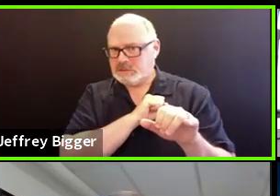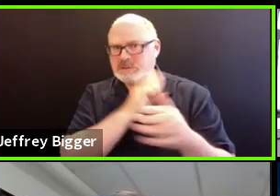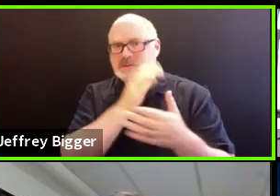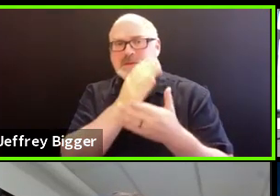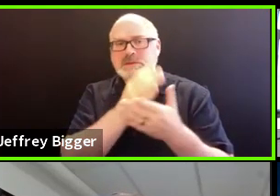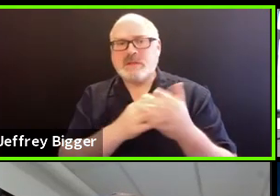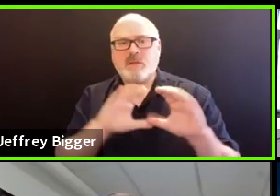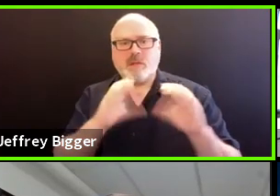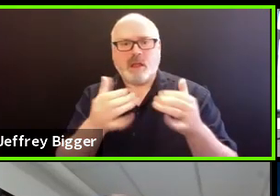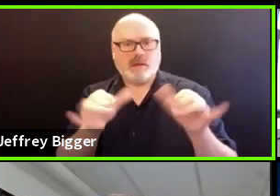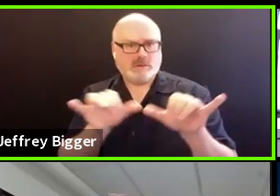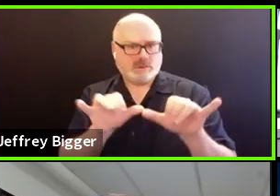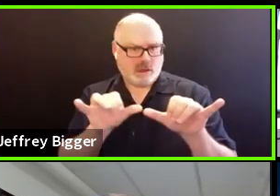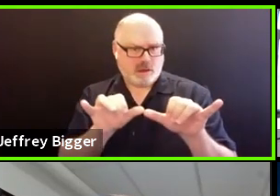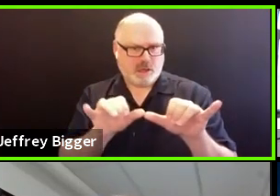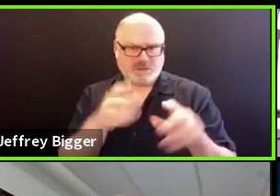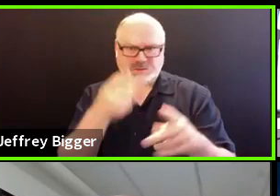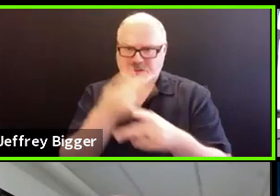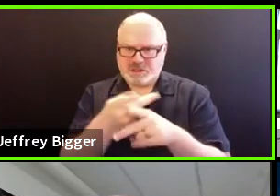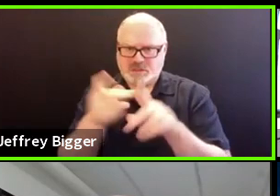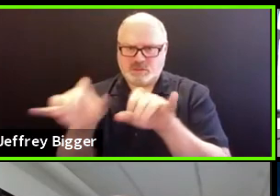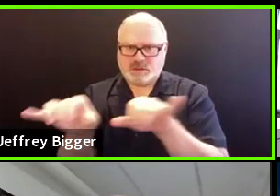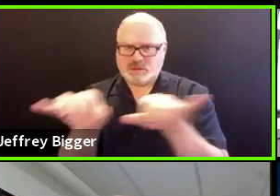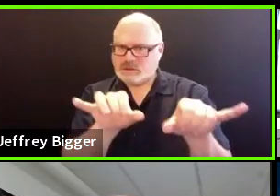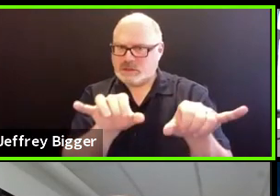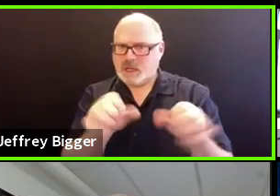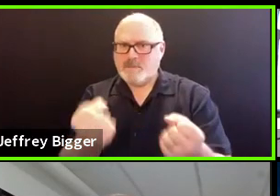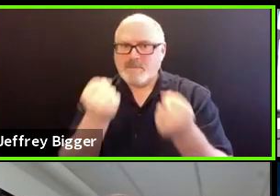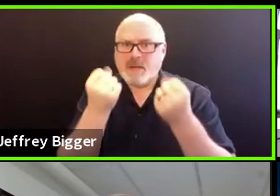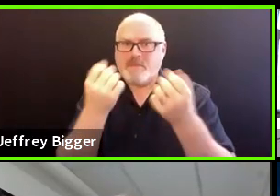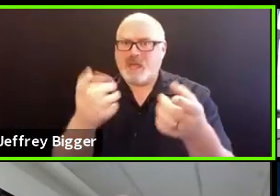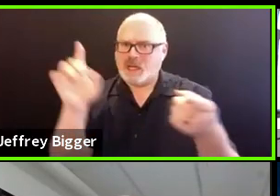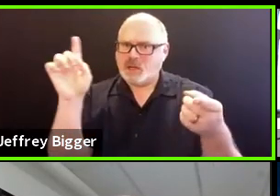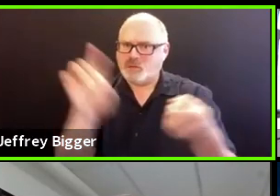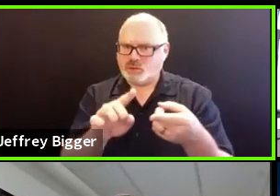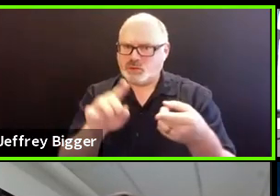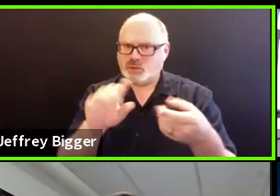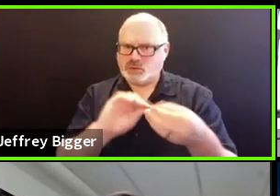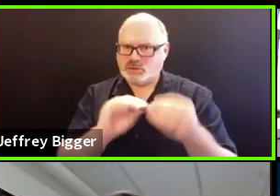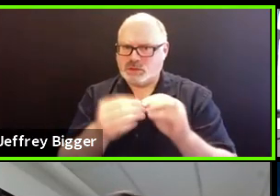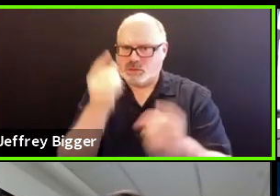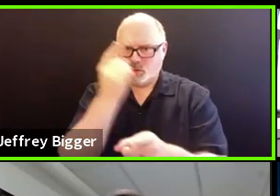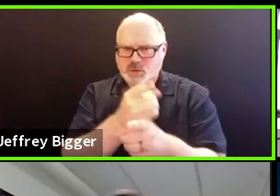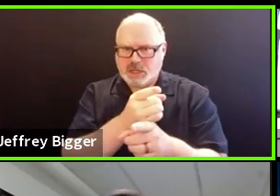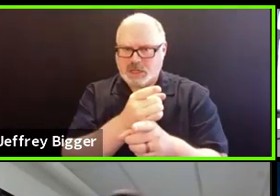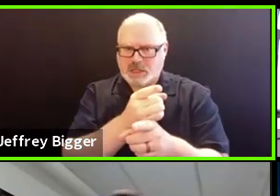class sizes stay the same, but many of them go down. Is that correct?